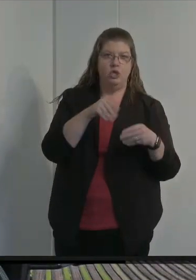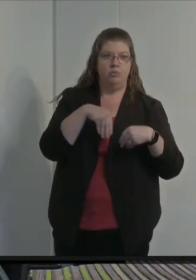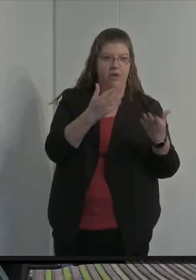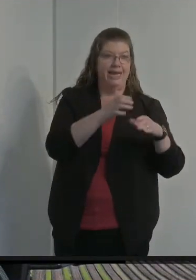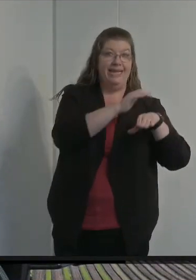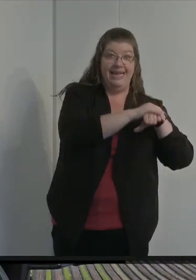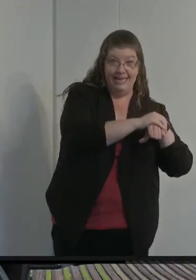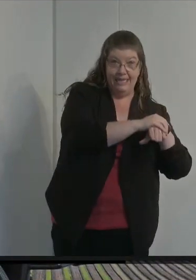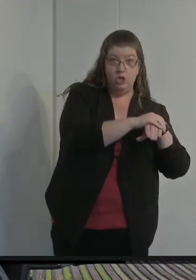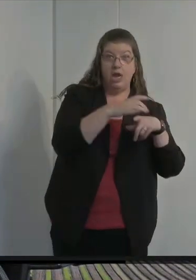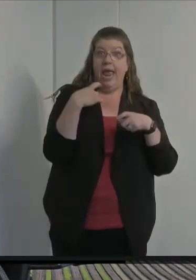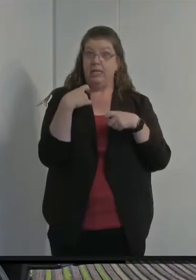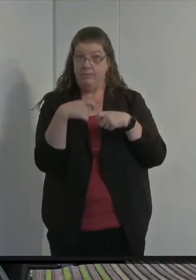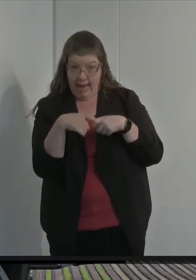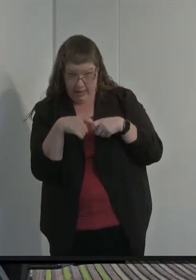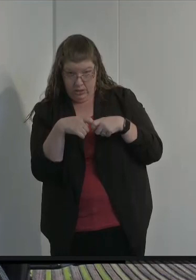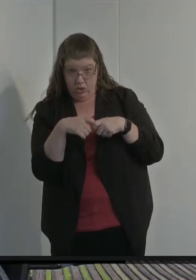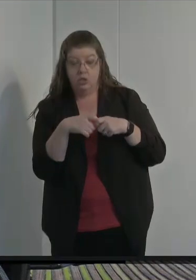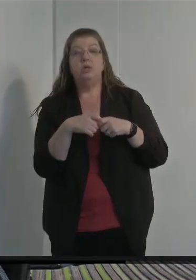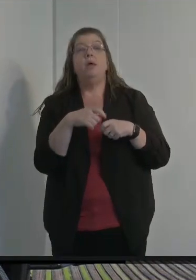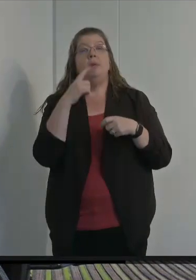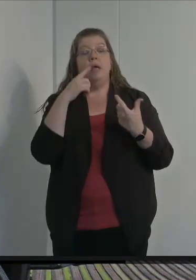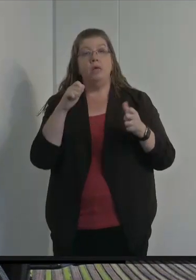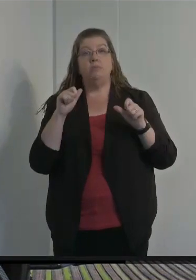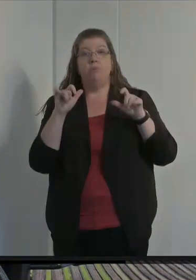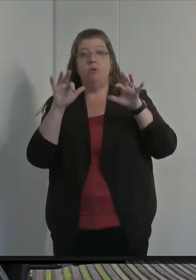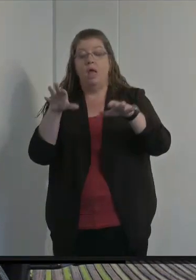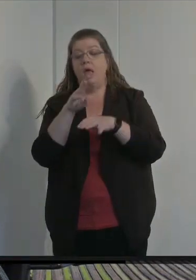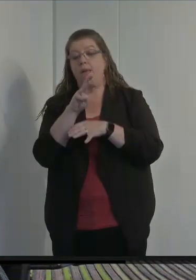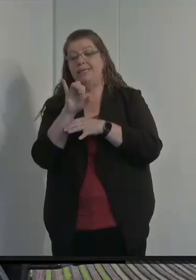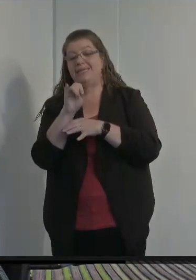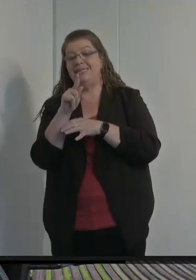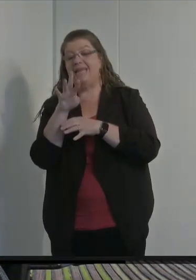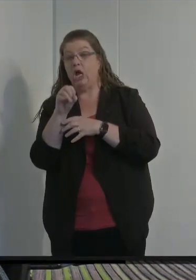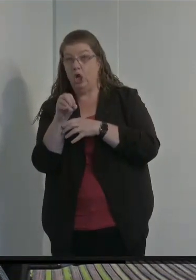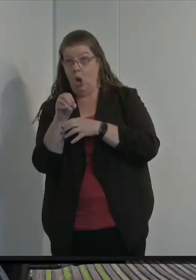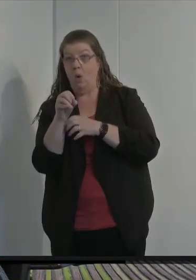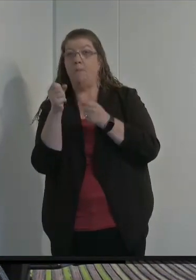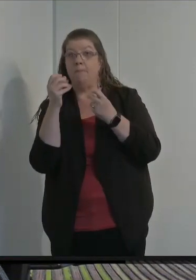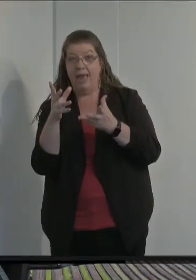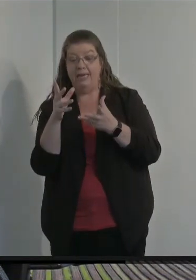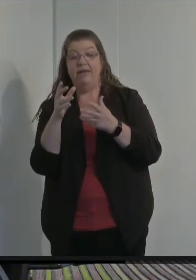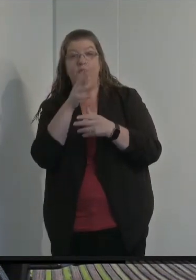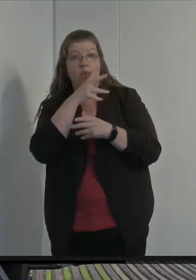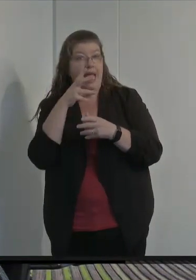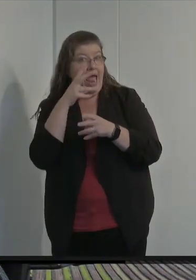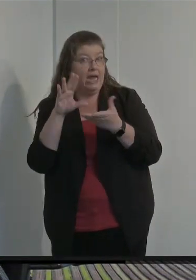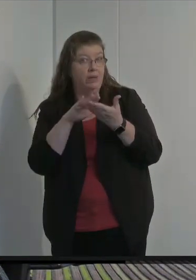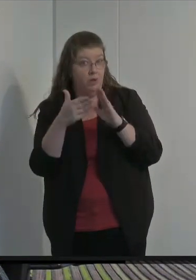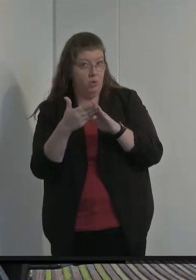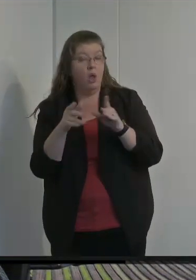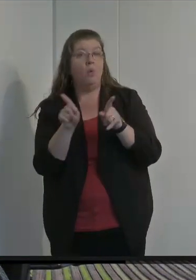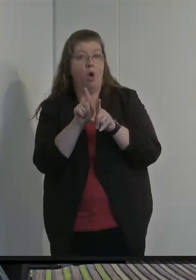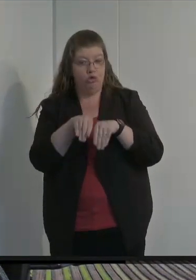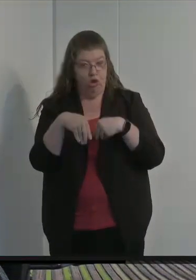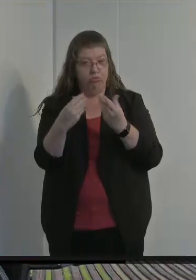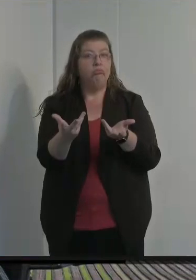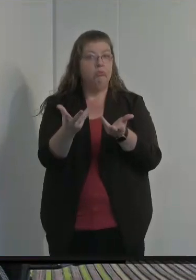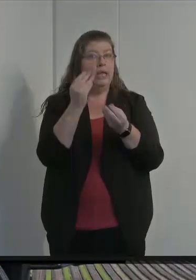and Spanish. And because of the density of Mixteco-speaking individuals in the ag community, we